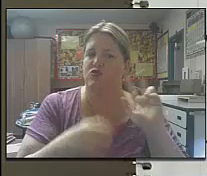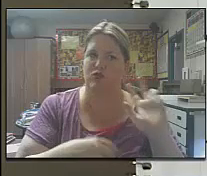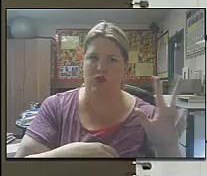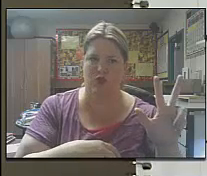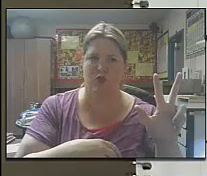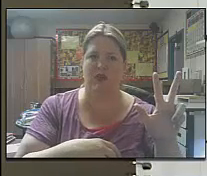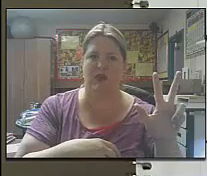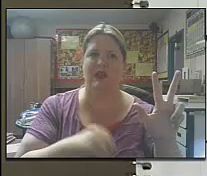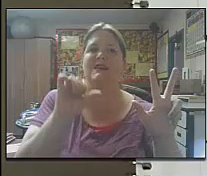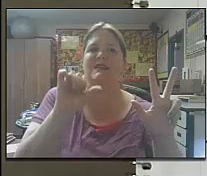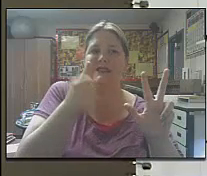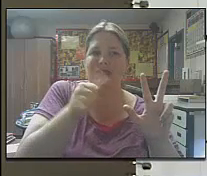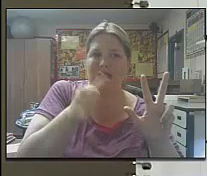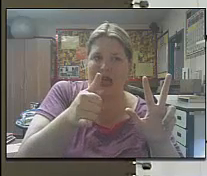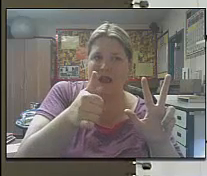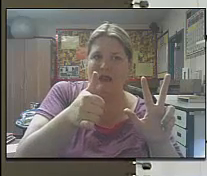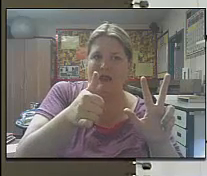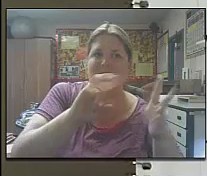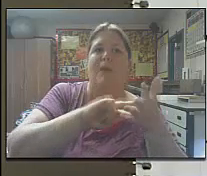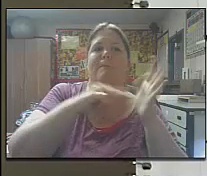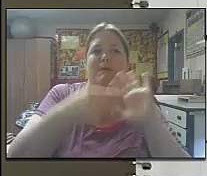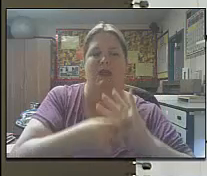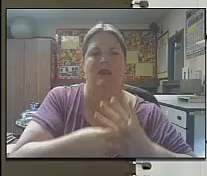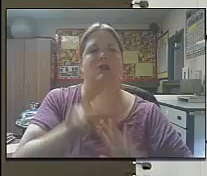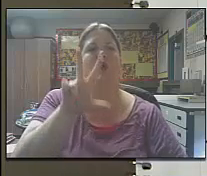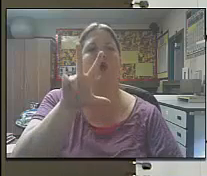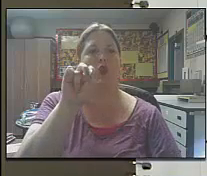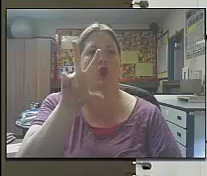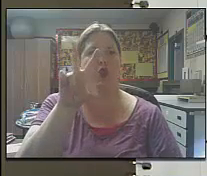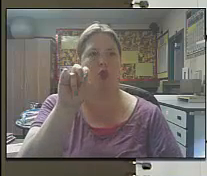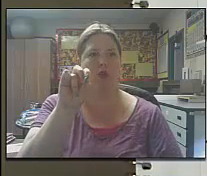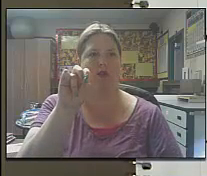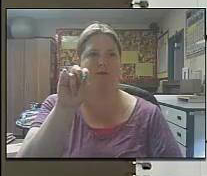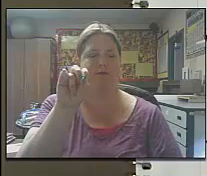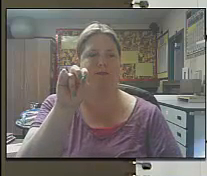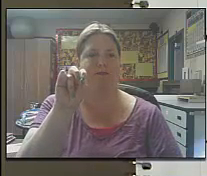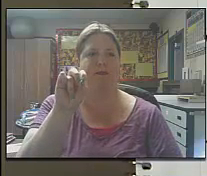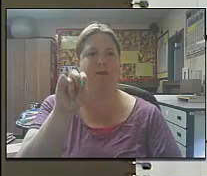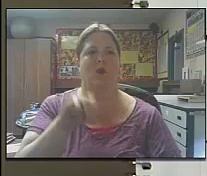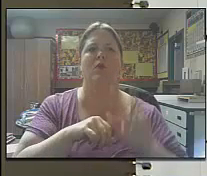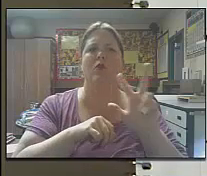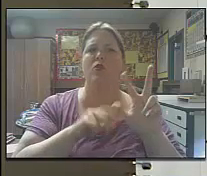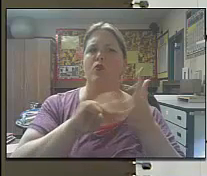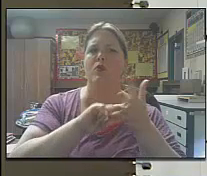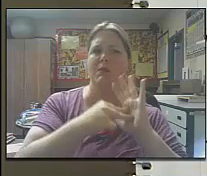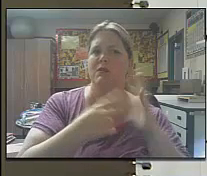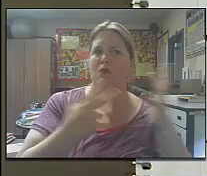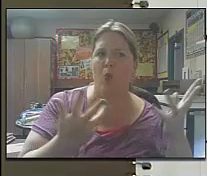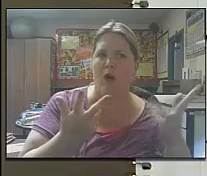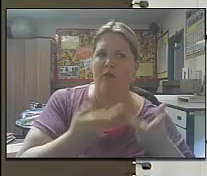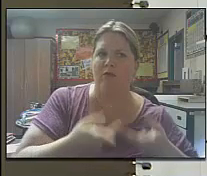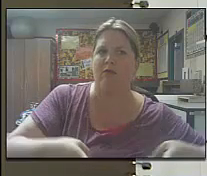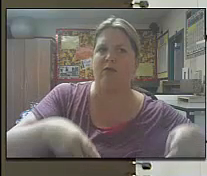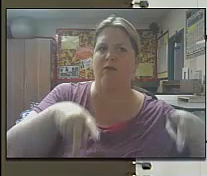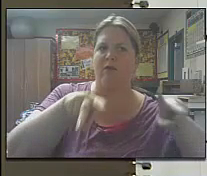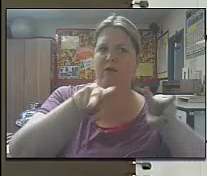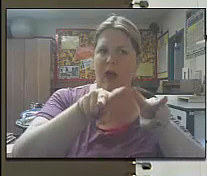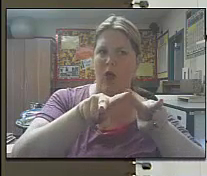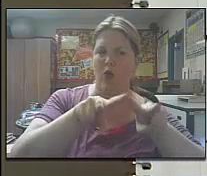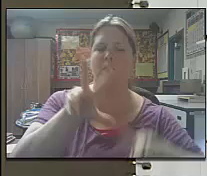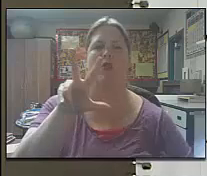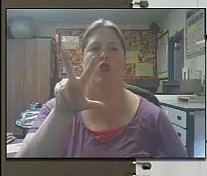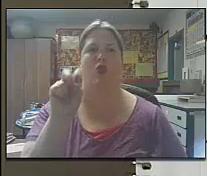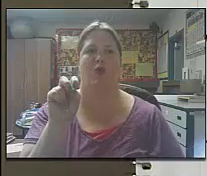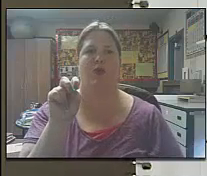we also know is 30. So really what you're doing is you take the number, so here it would